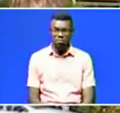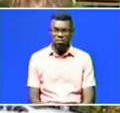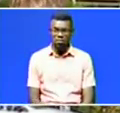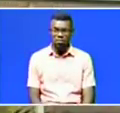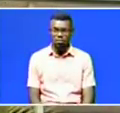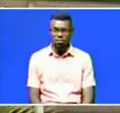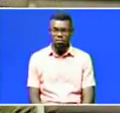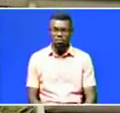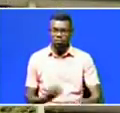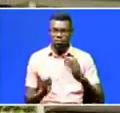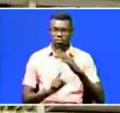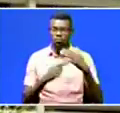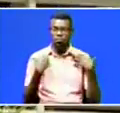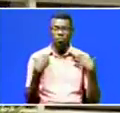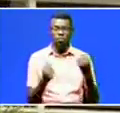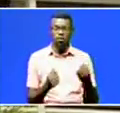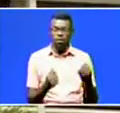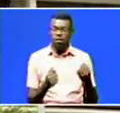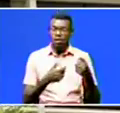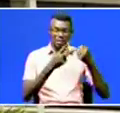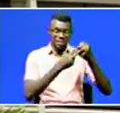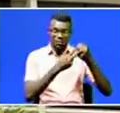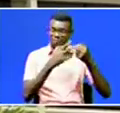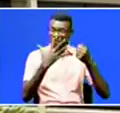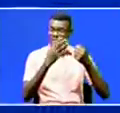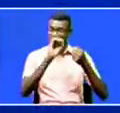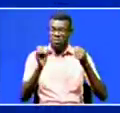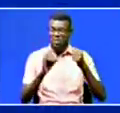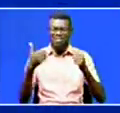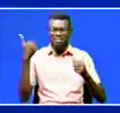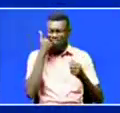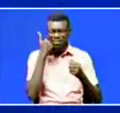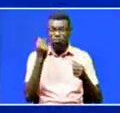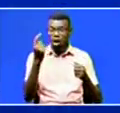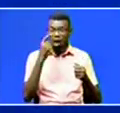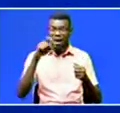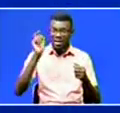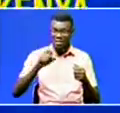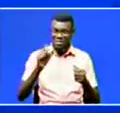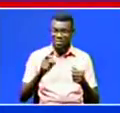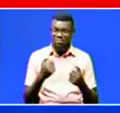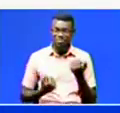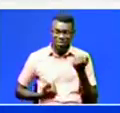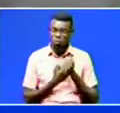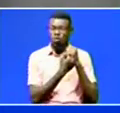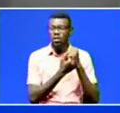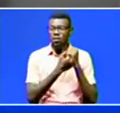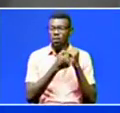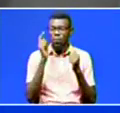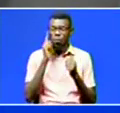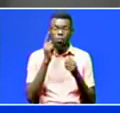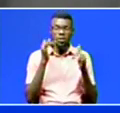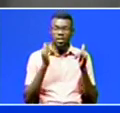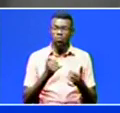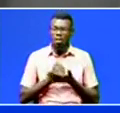According to the Ministry of Health, about 75,000 persons have corneal diseases and need corneal transplant services to prevent them from